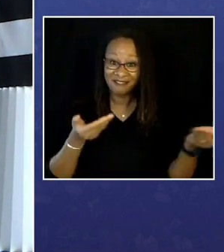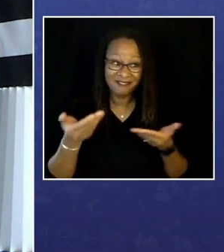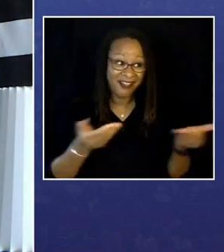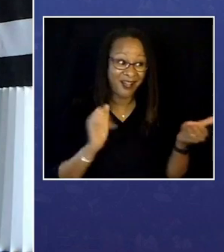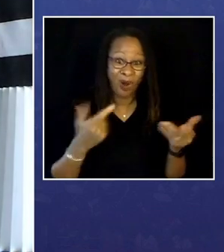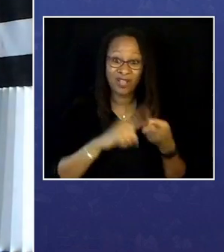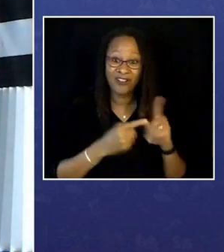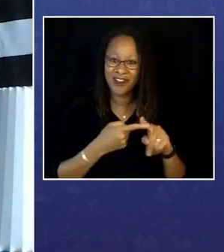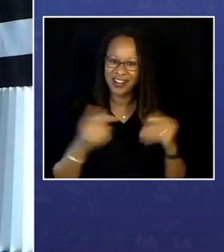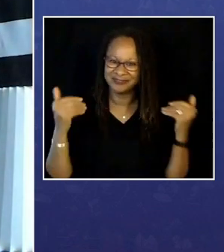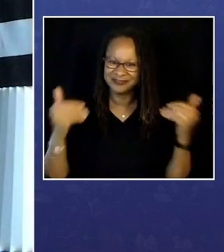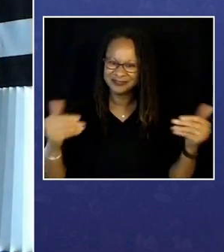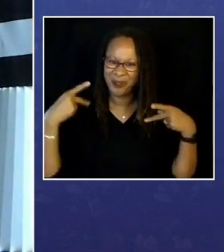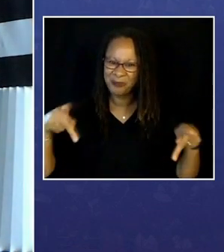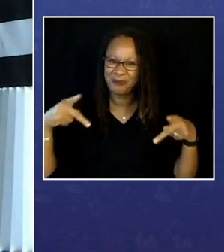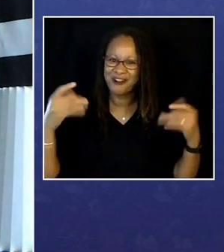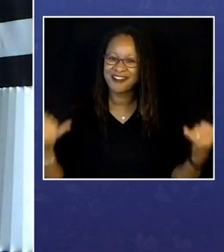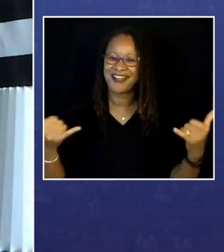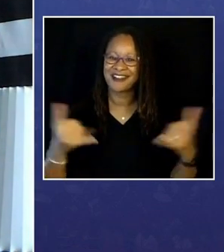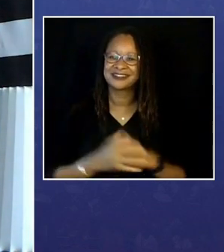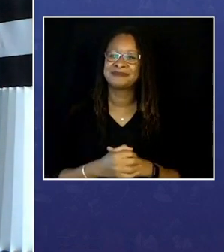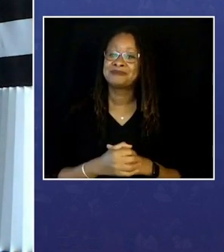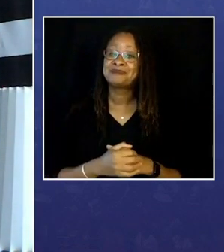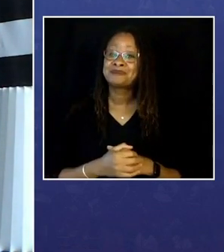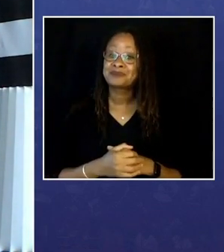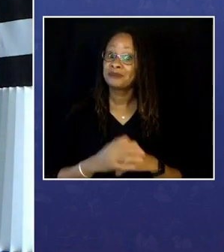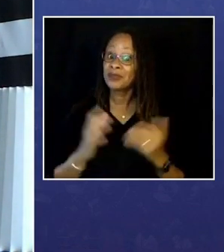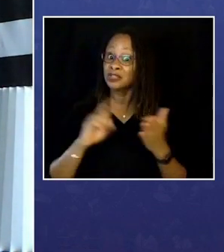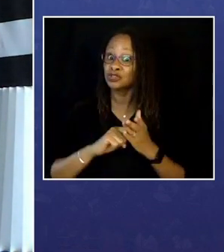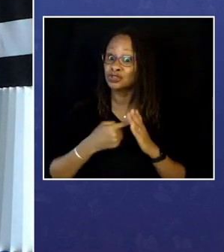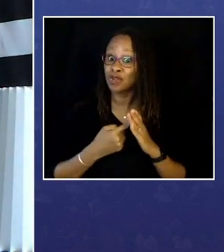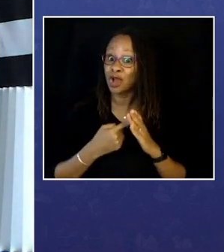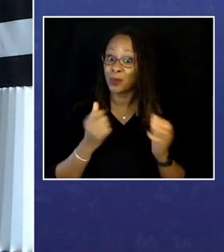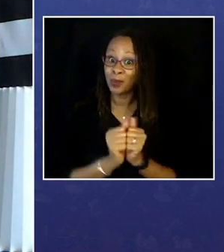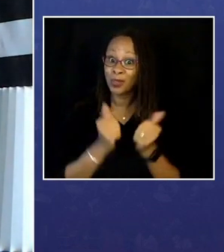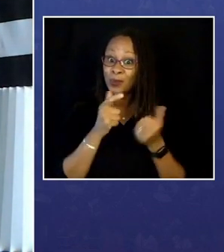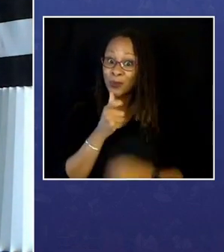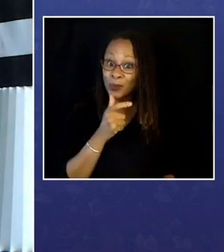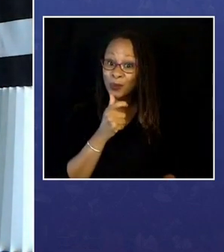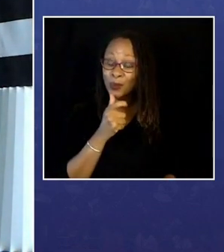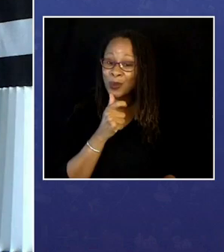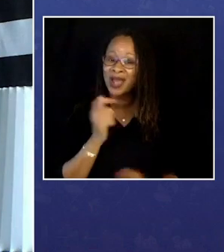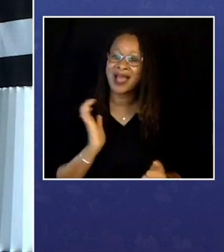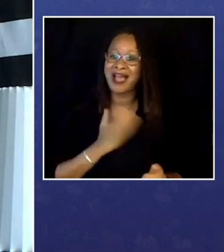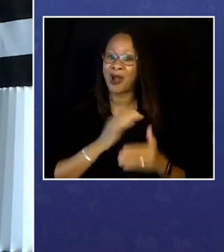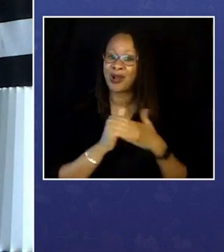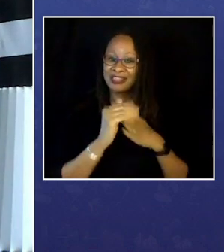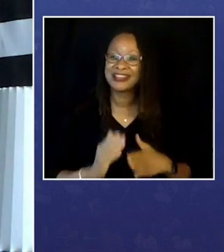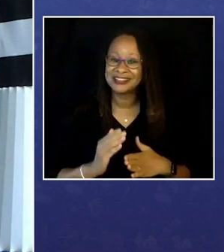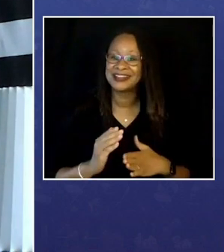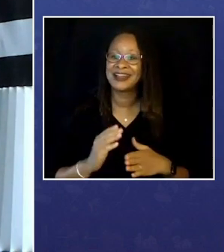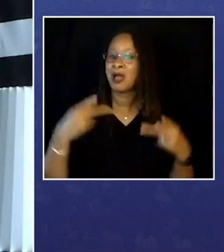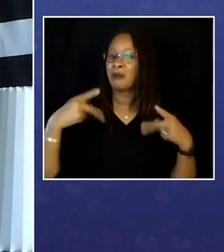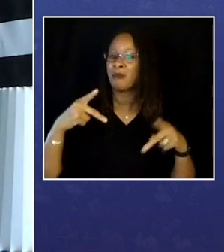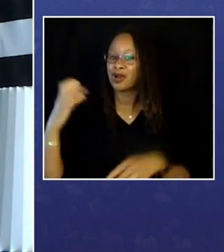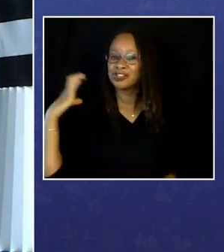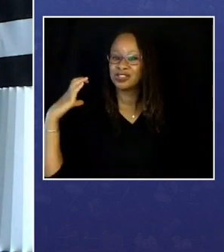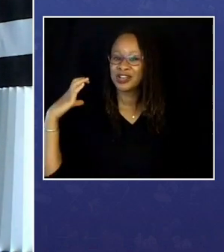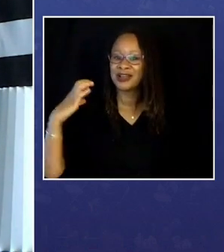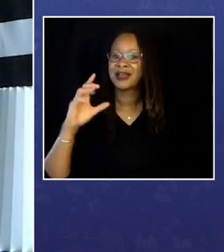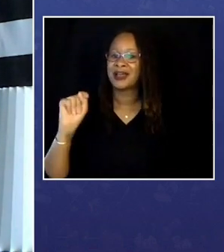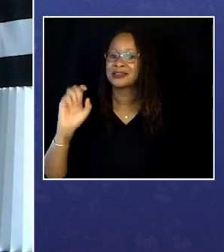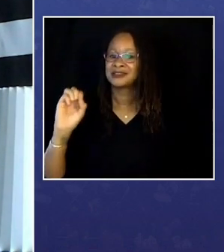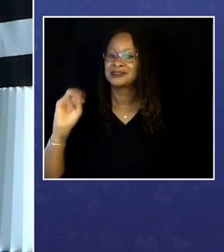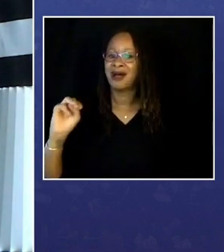your friends and let's get this party started. Here to open the night is our fearless leader, party